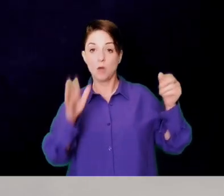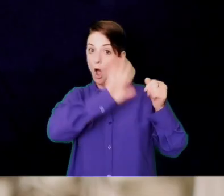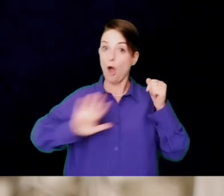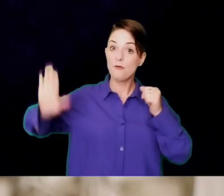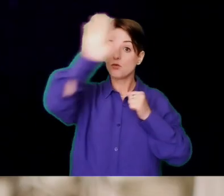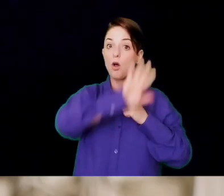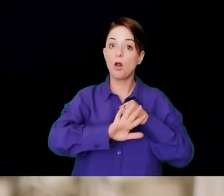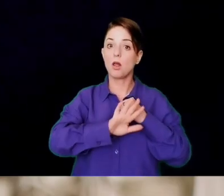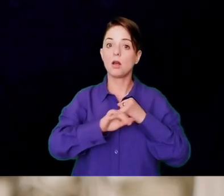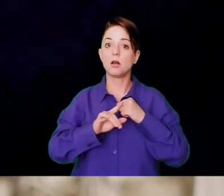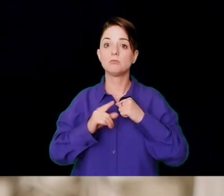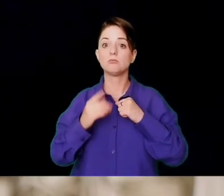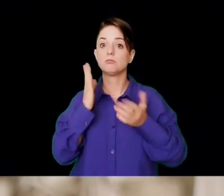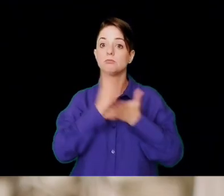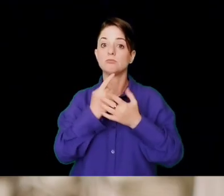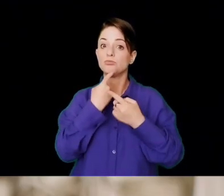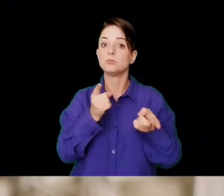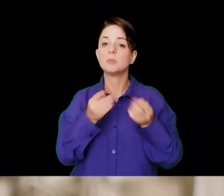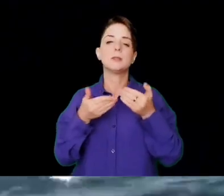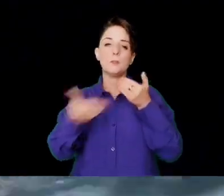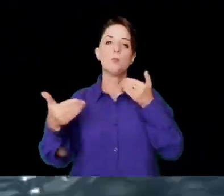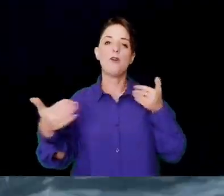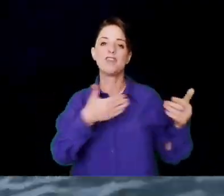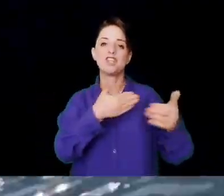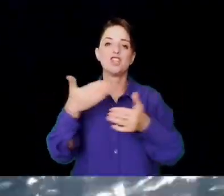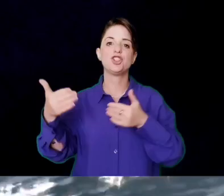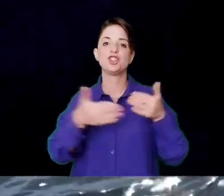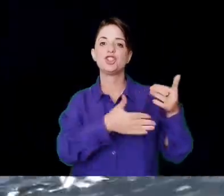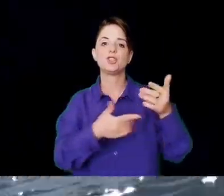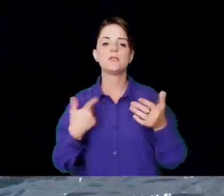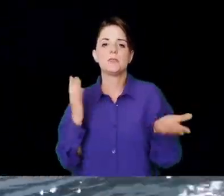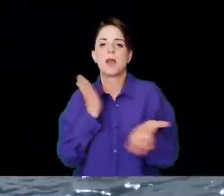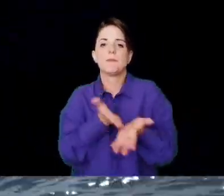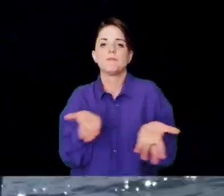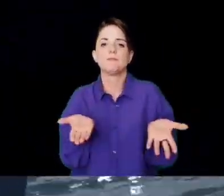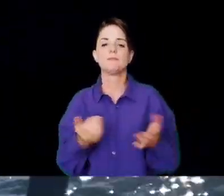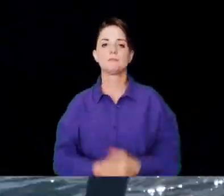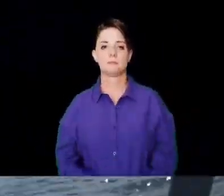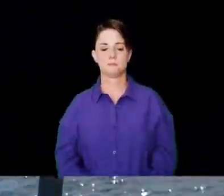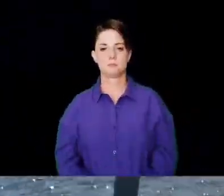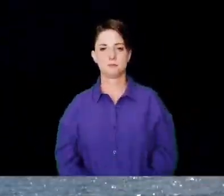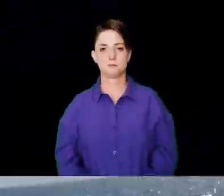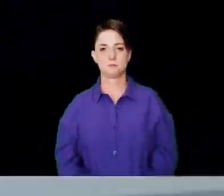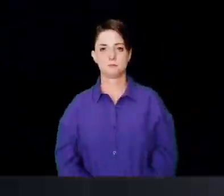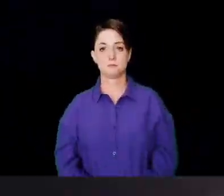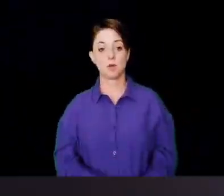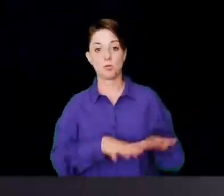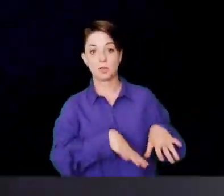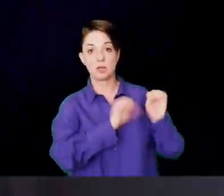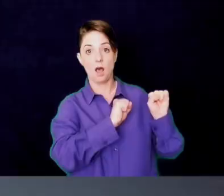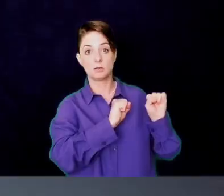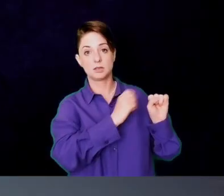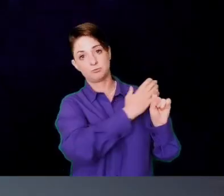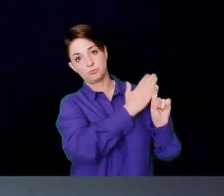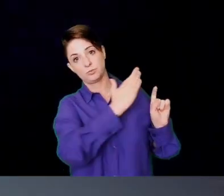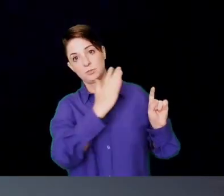increased. Overall, I think there's more fish on the ground, yeah. Exactly the fish we want. Then 4 years after it had